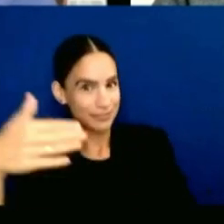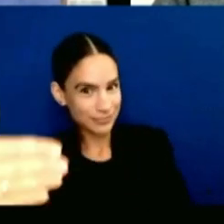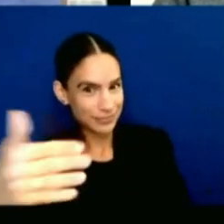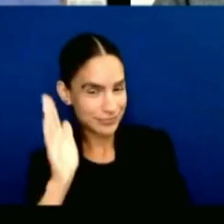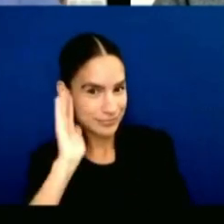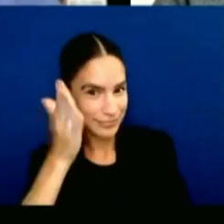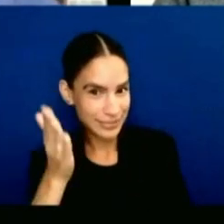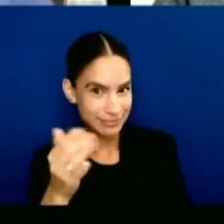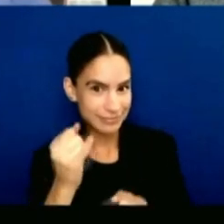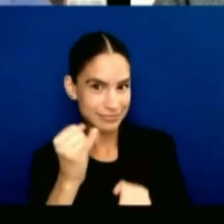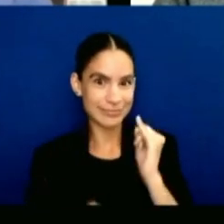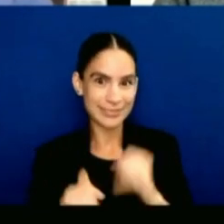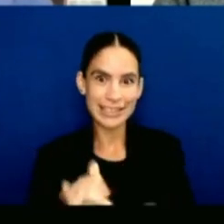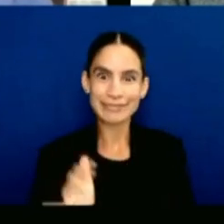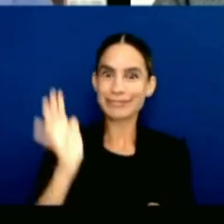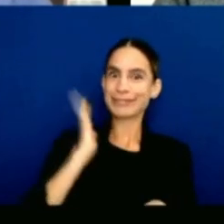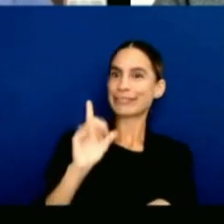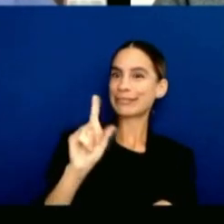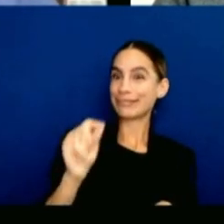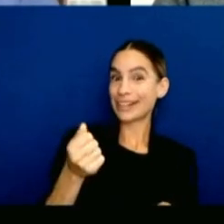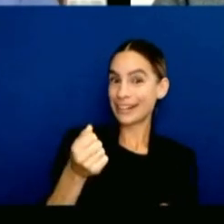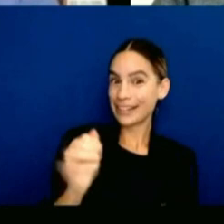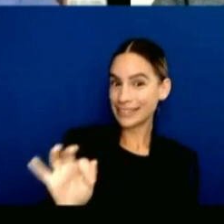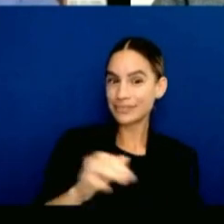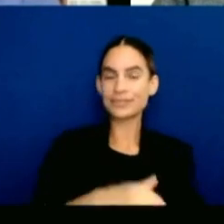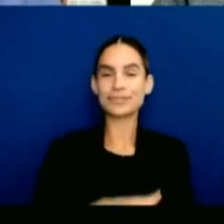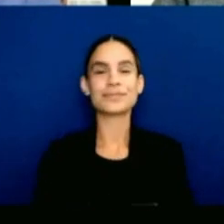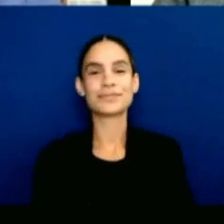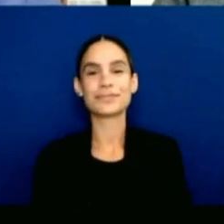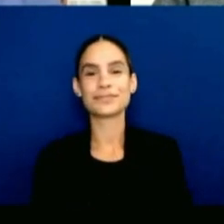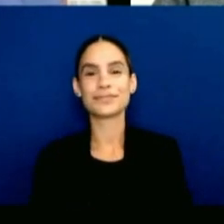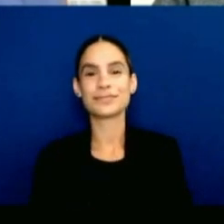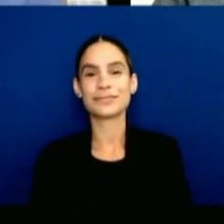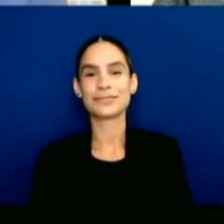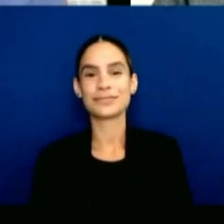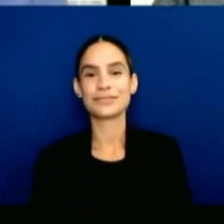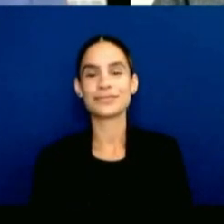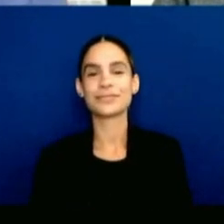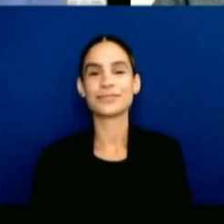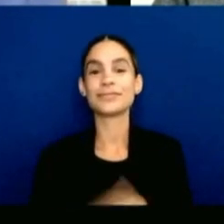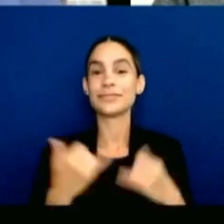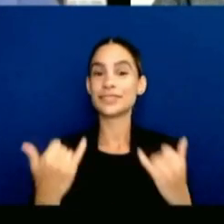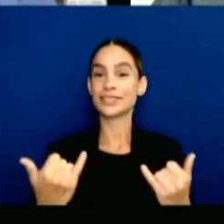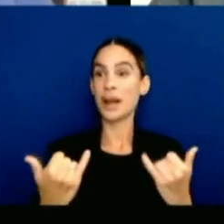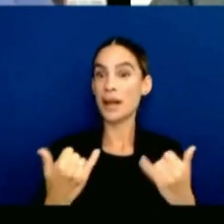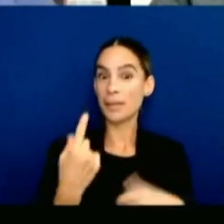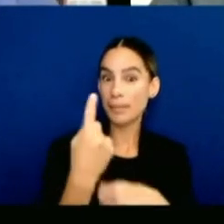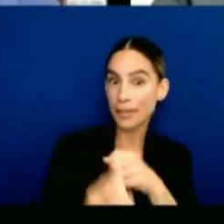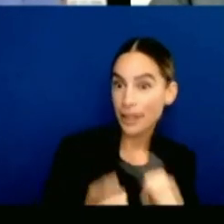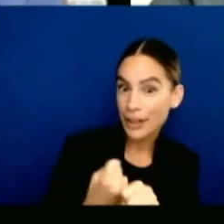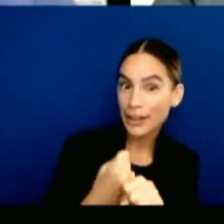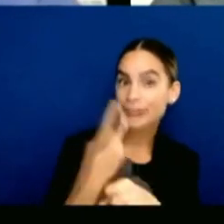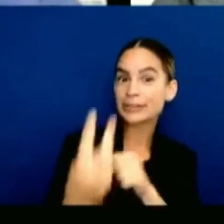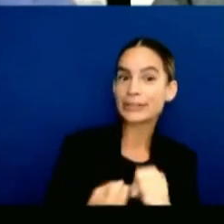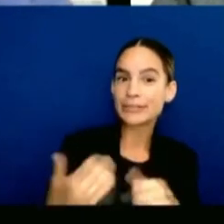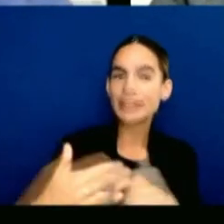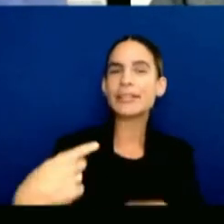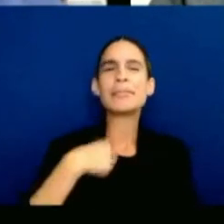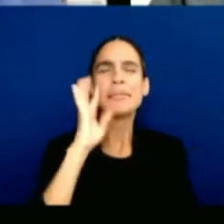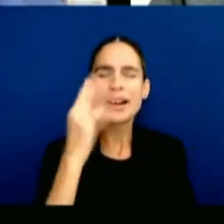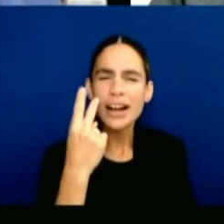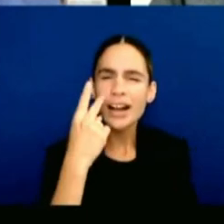All of us, in a few years, we'll have parties where we talk about, what did you do in 2020?